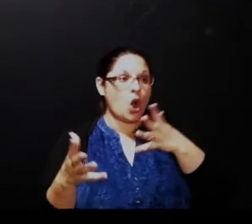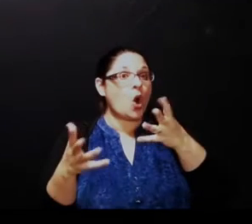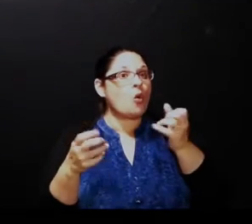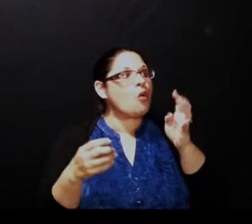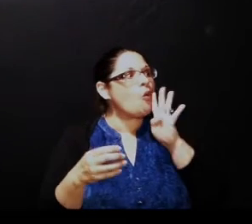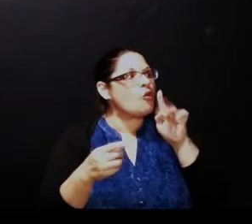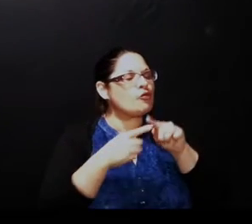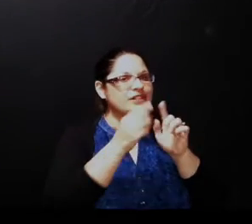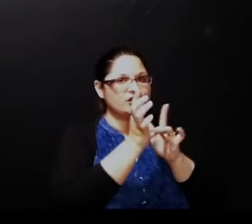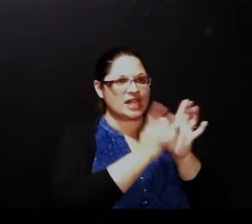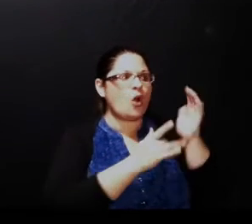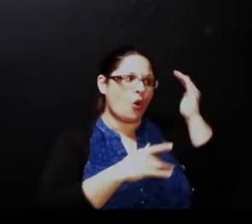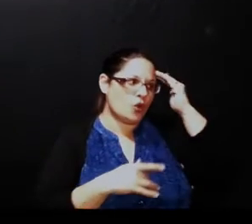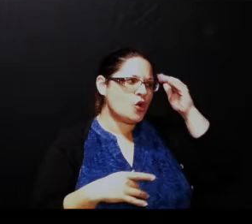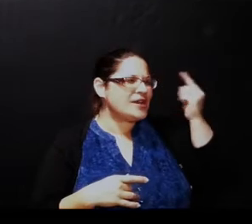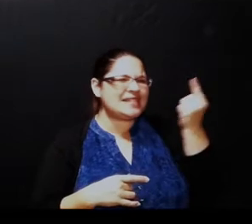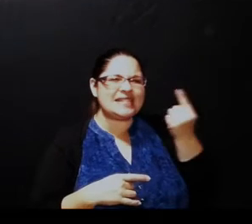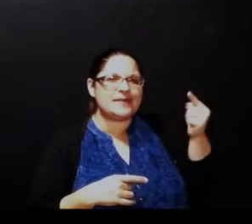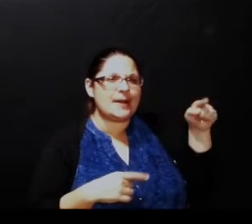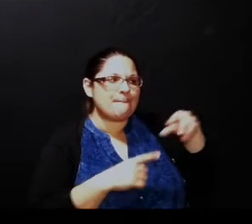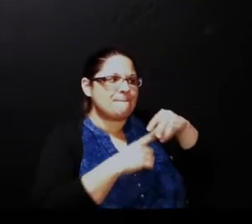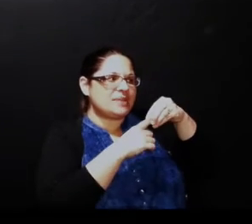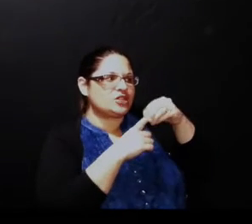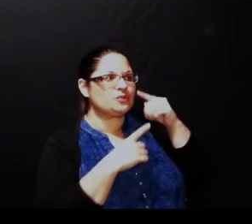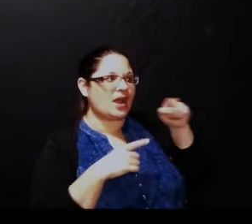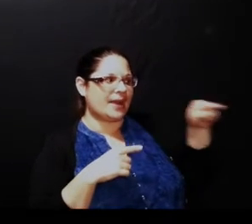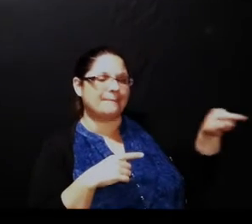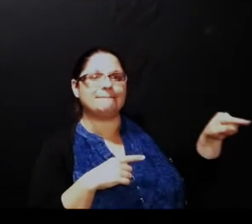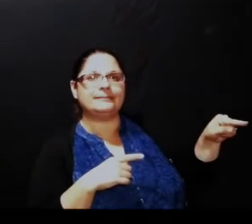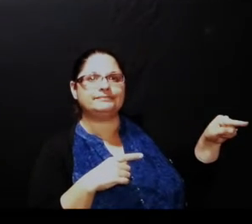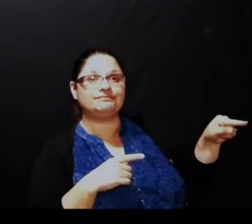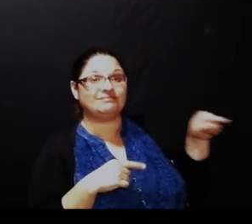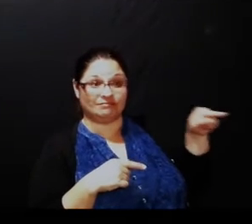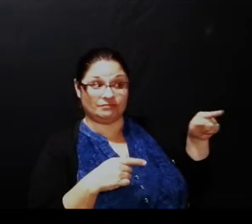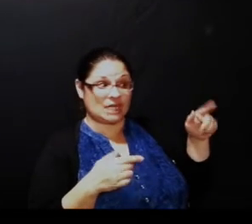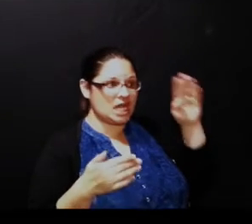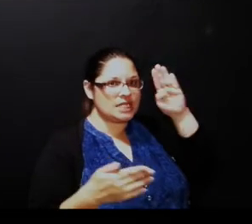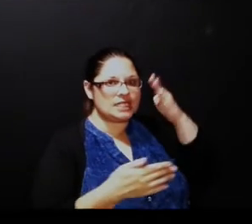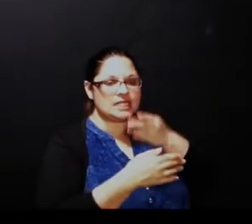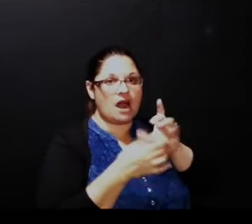discussion with Jesus. They know there's something special about him as the Son of